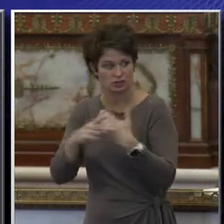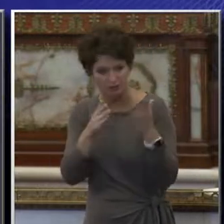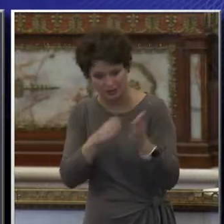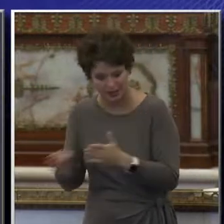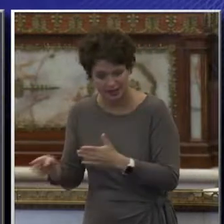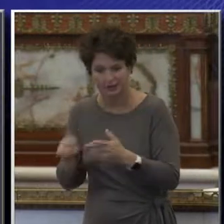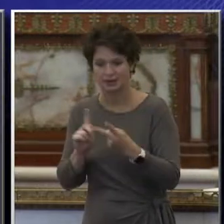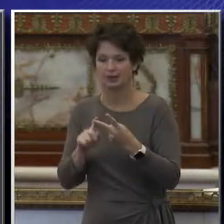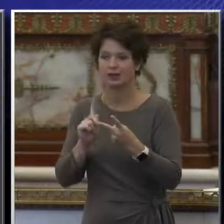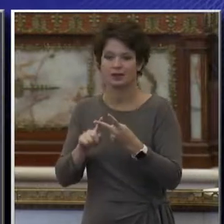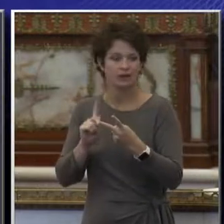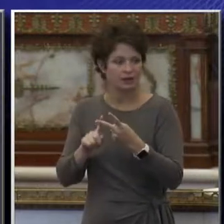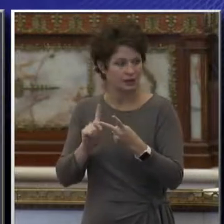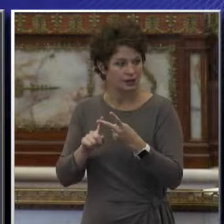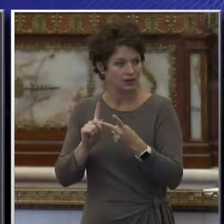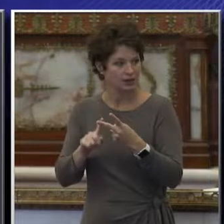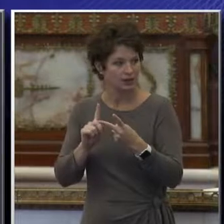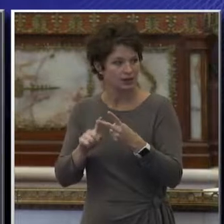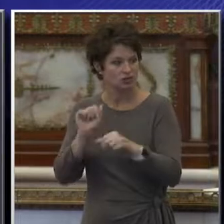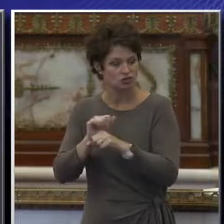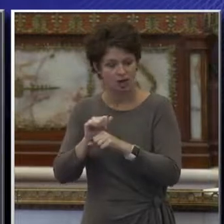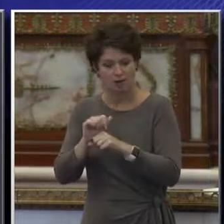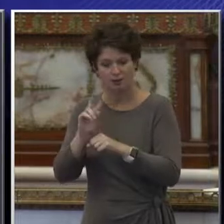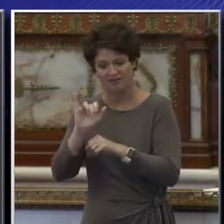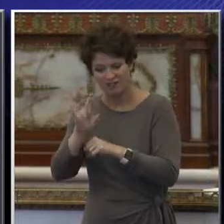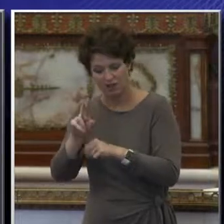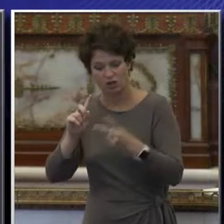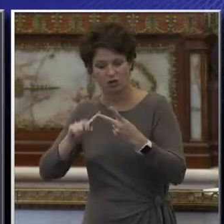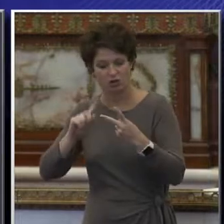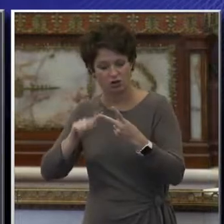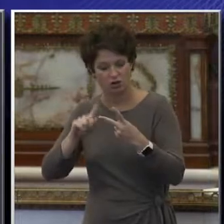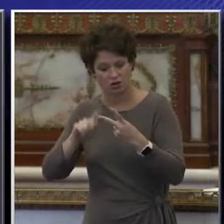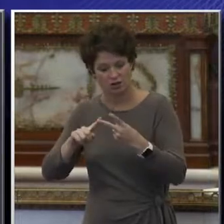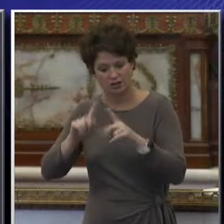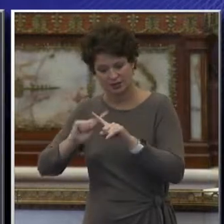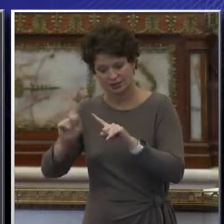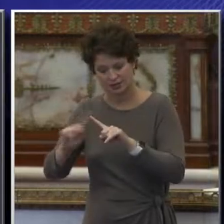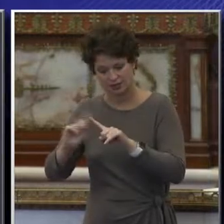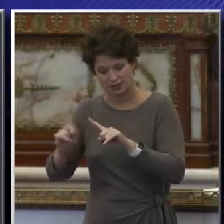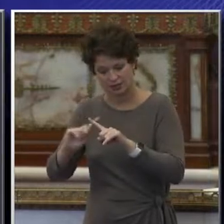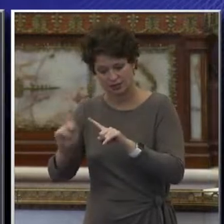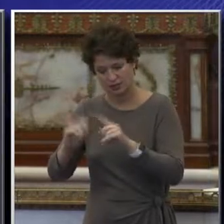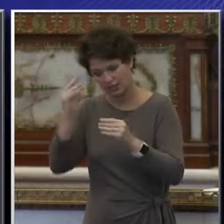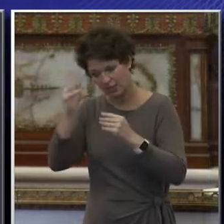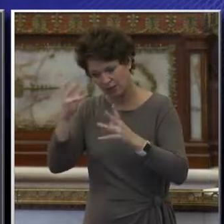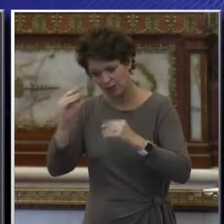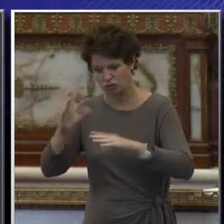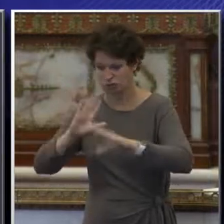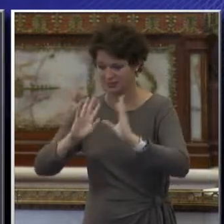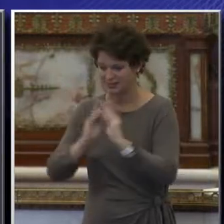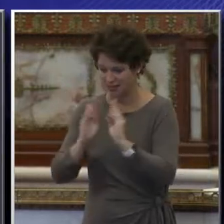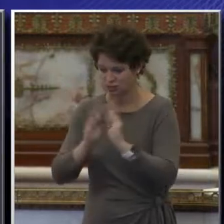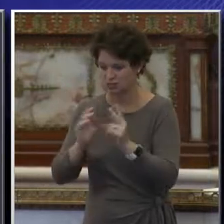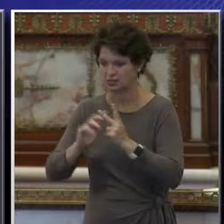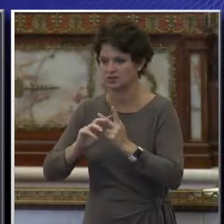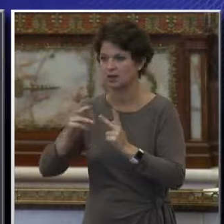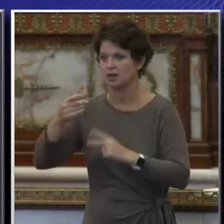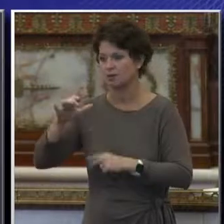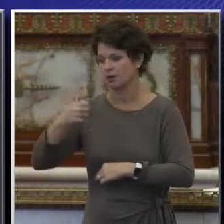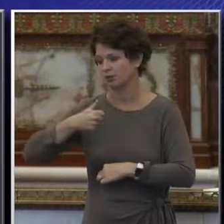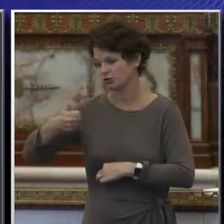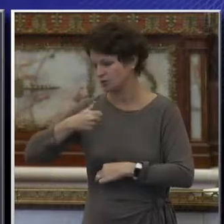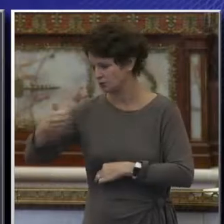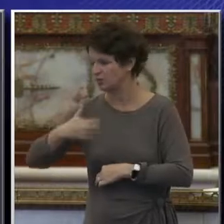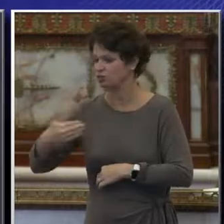including, job fairs, including different informational sessions, public transportation to make